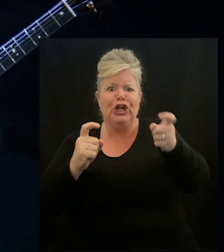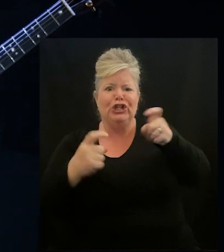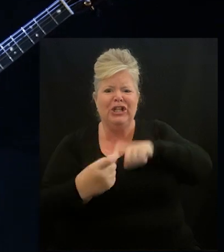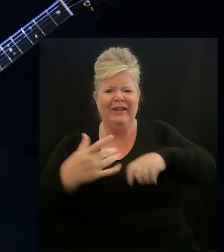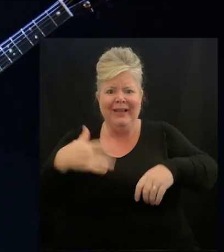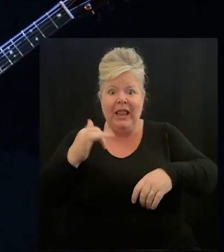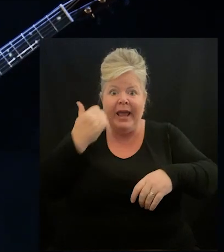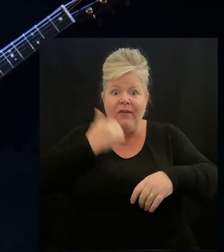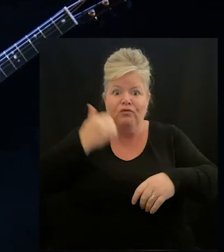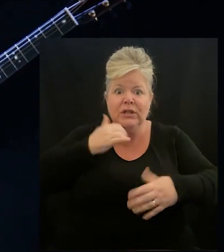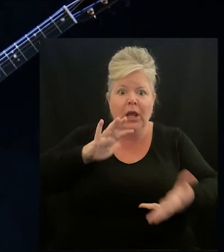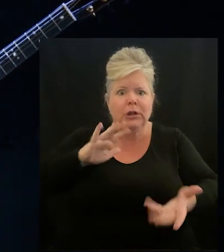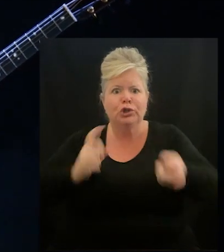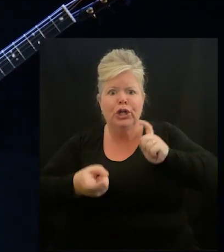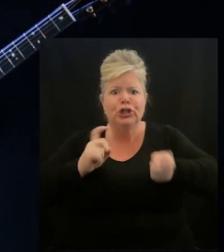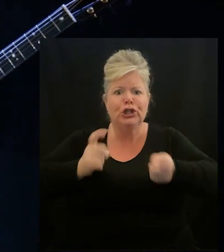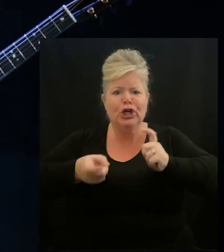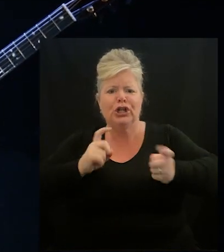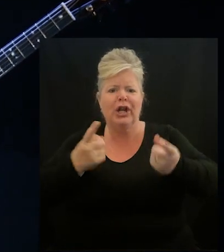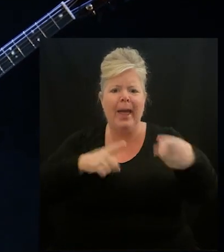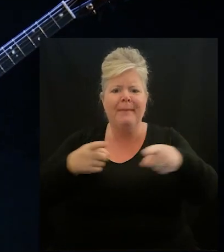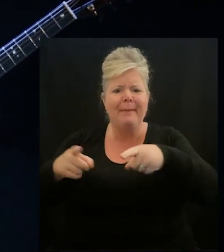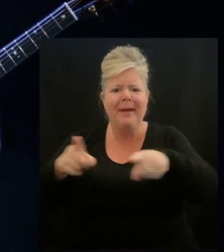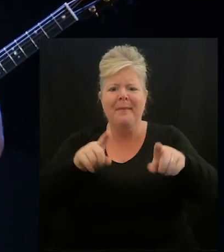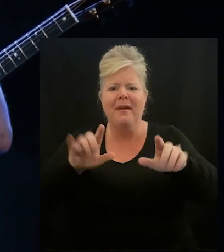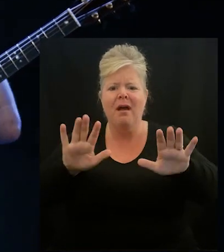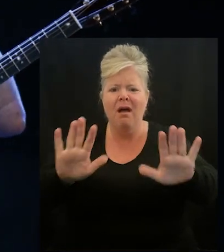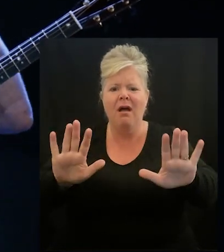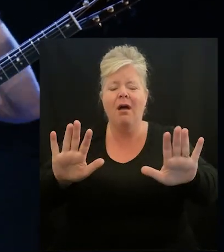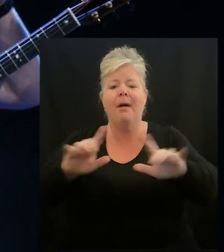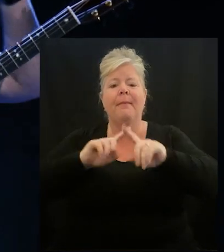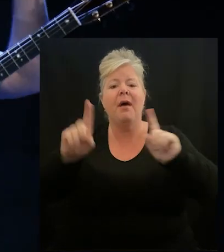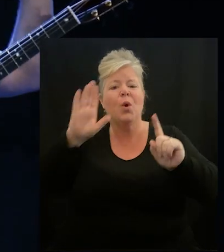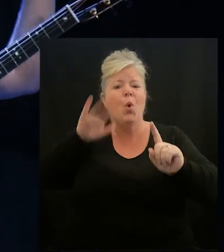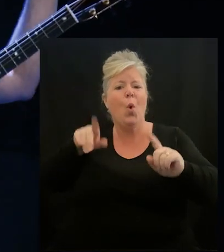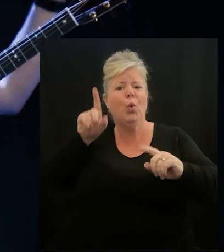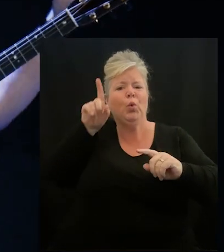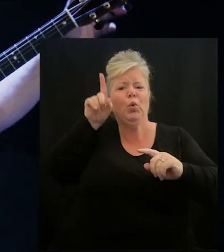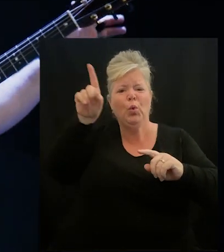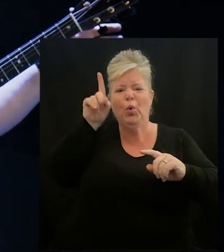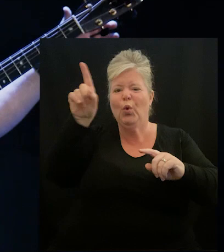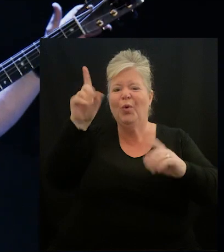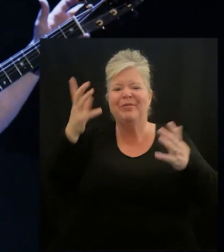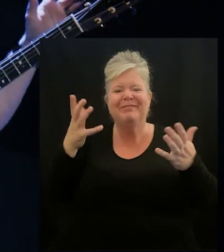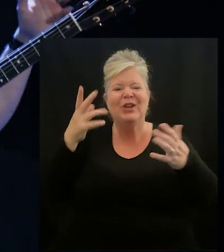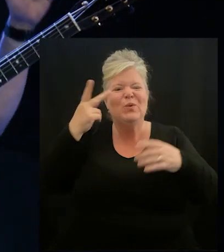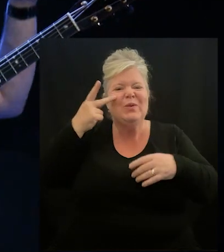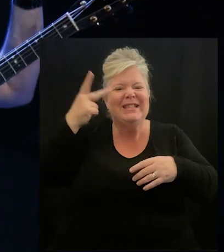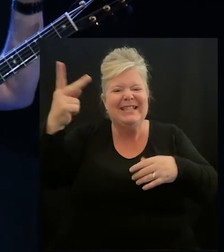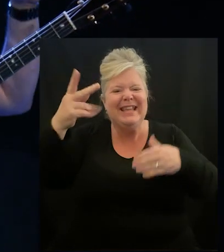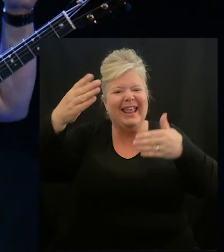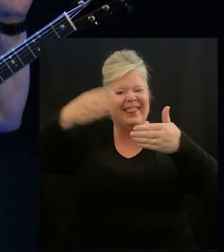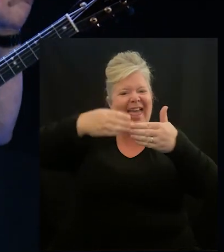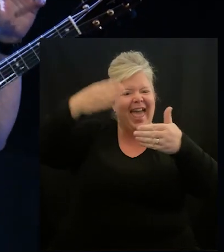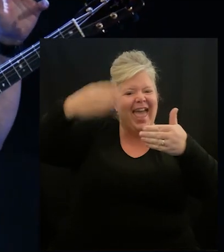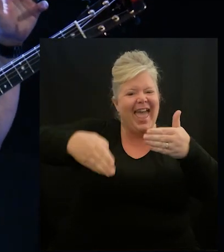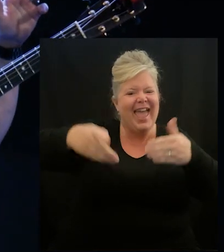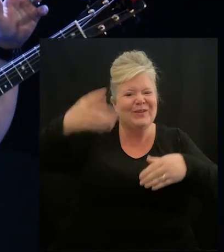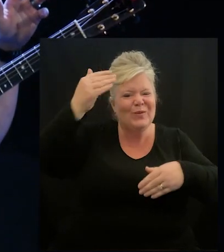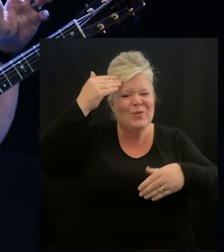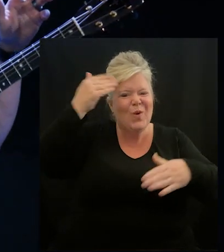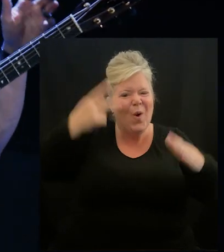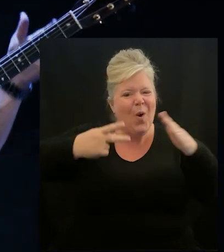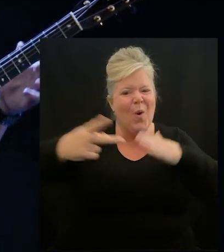and it feels like it changes every time you turn around. But God, just knowing that you are outside of time, you see the end from the